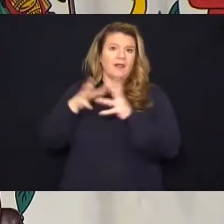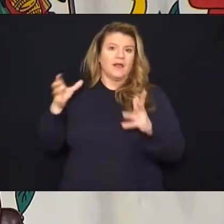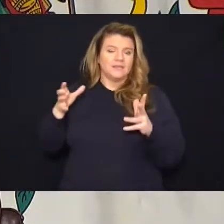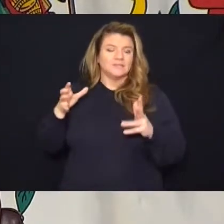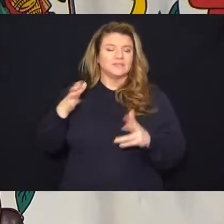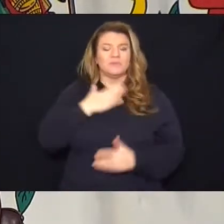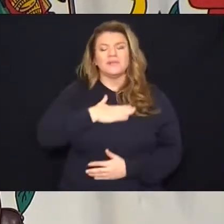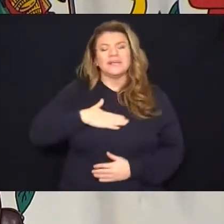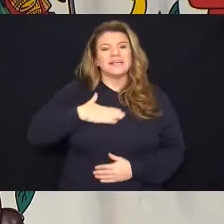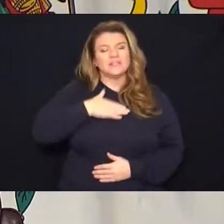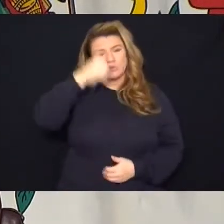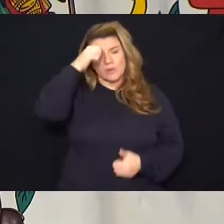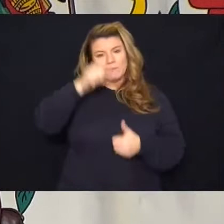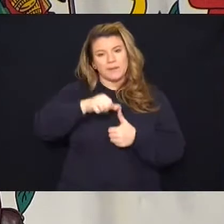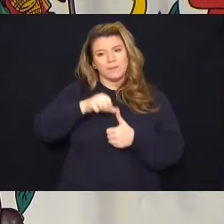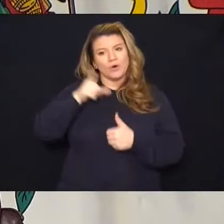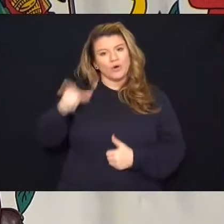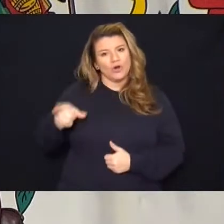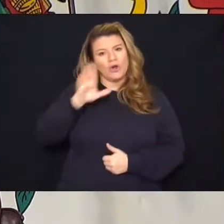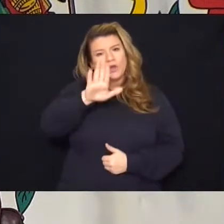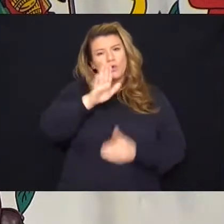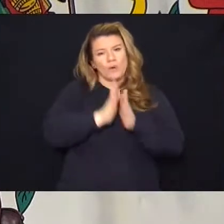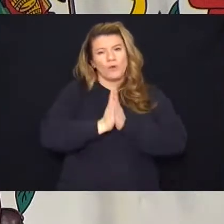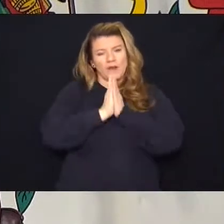please remember in your prayers.